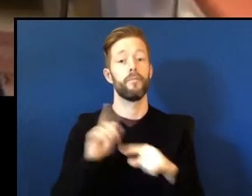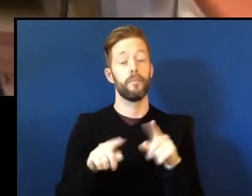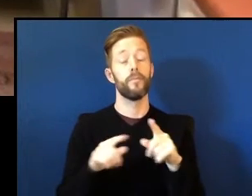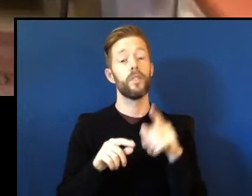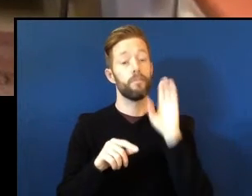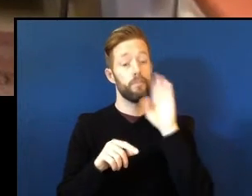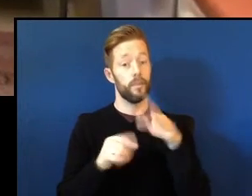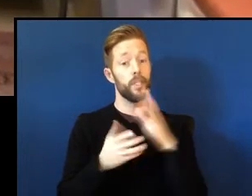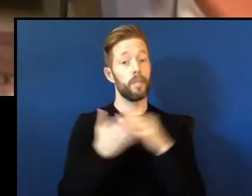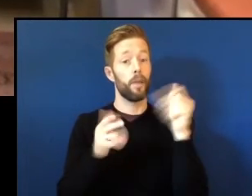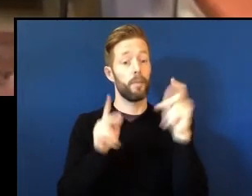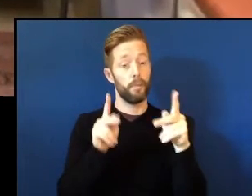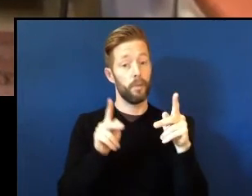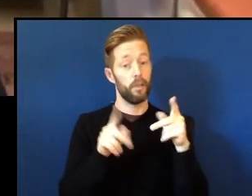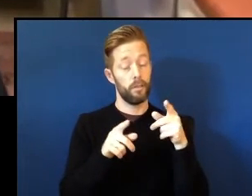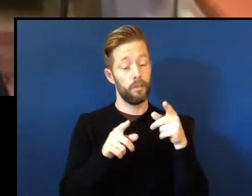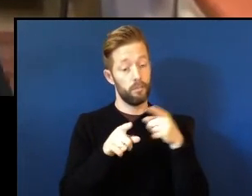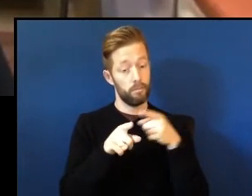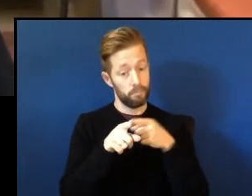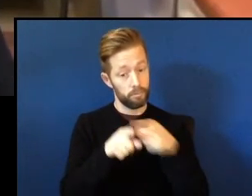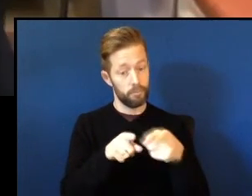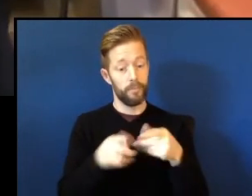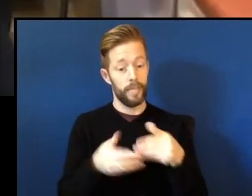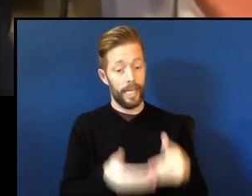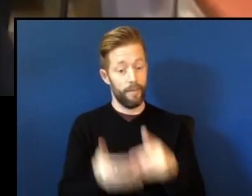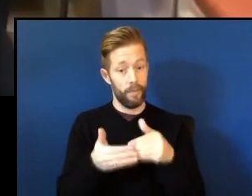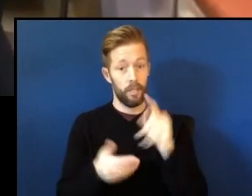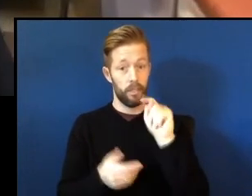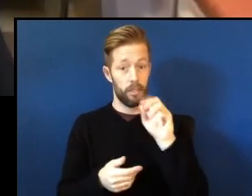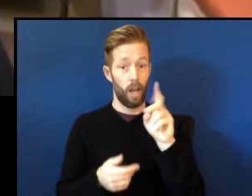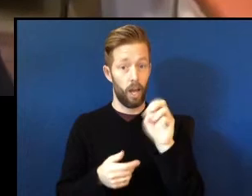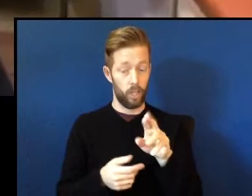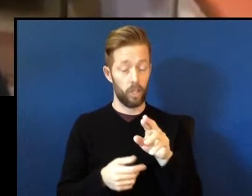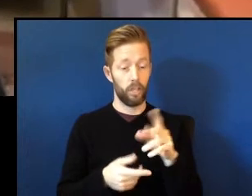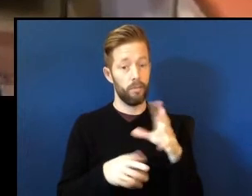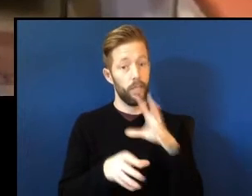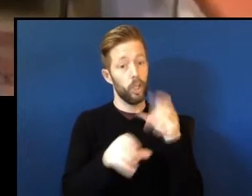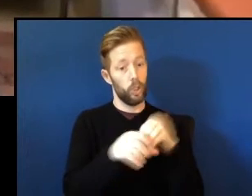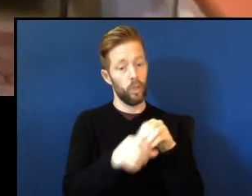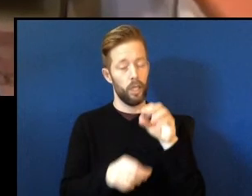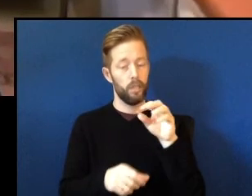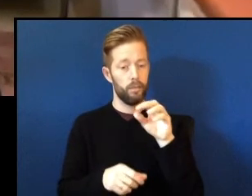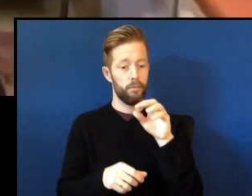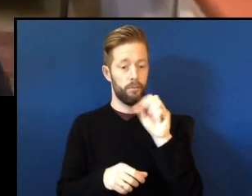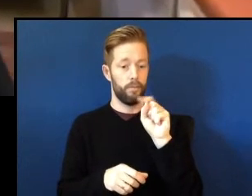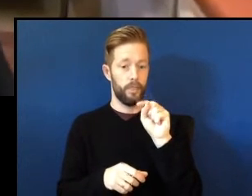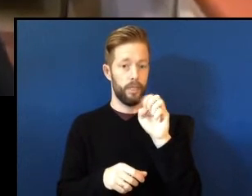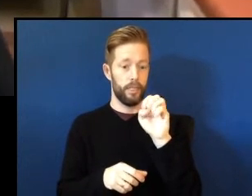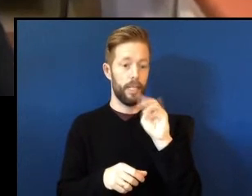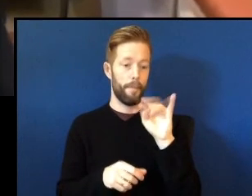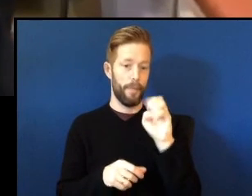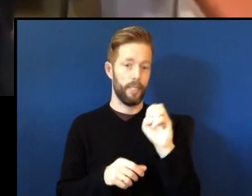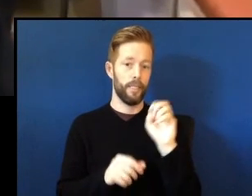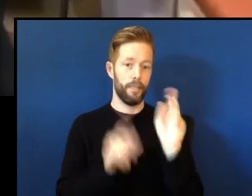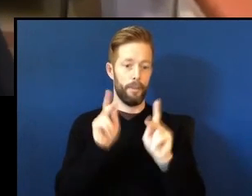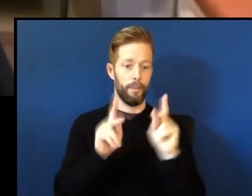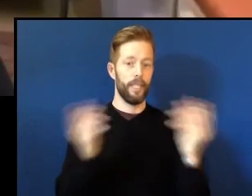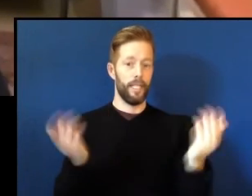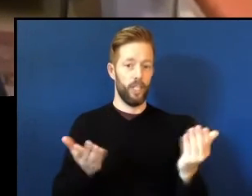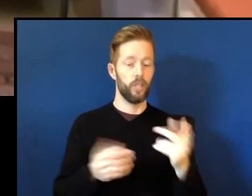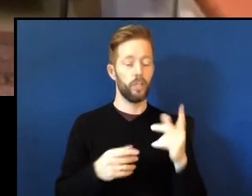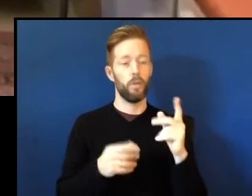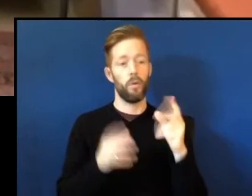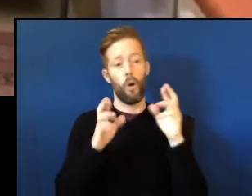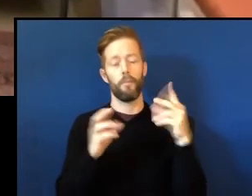some people doing some infant toddler work, including folks at the STEMI Center. So I'm hopeful they'll have some more resources to support the youngest learners